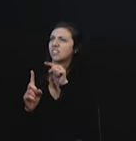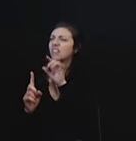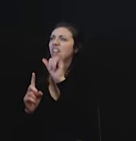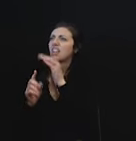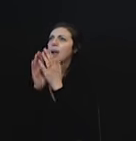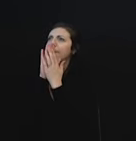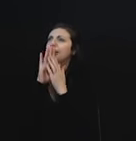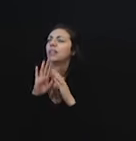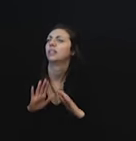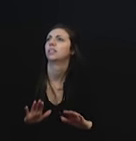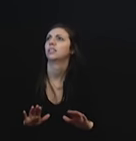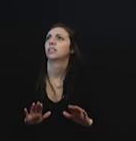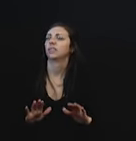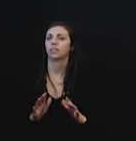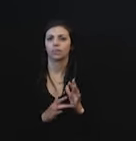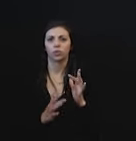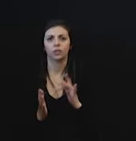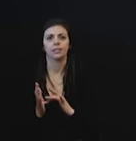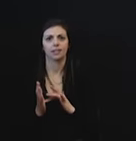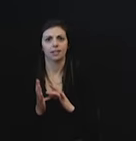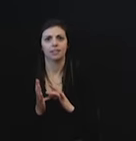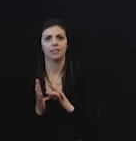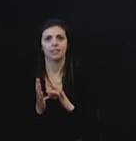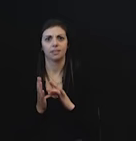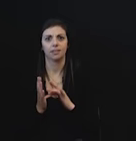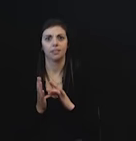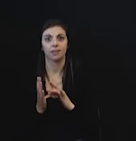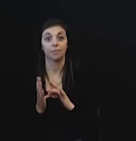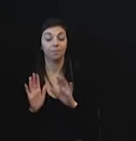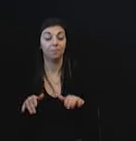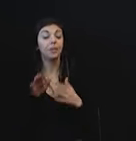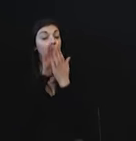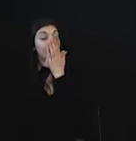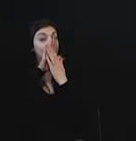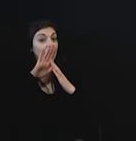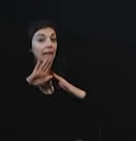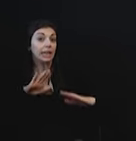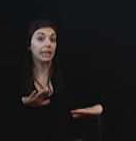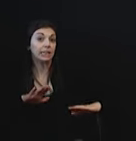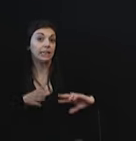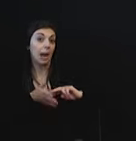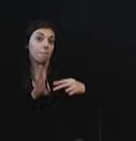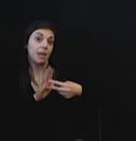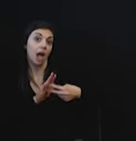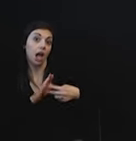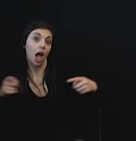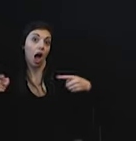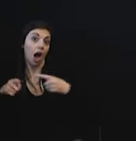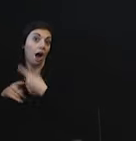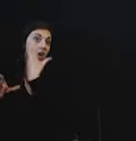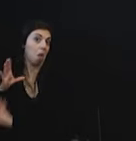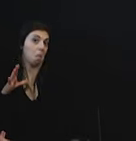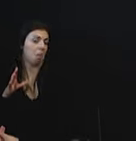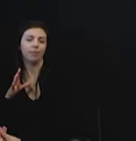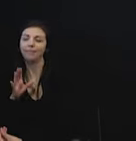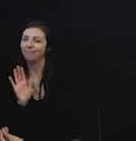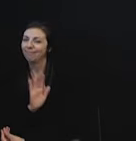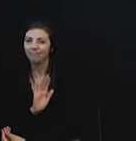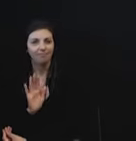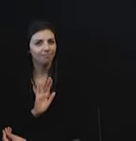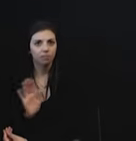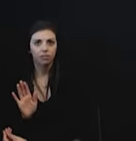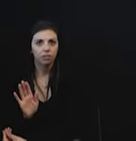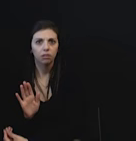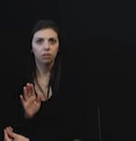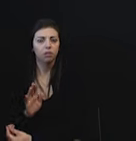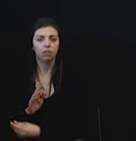peace, Jesus. Hear me though, peace is not the absence of conflict. It's a realization